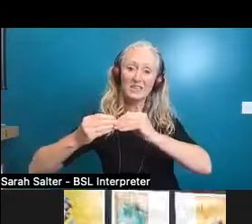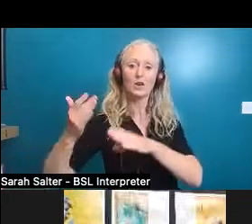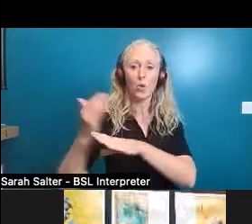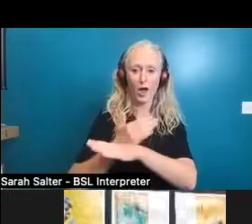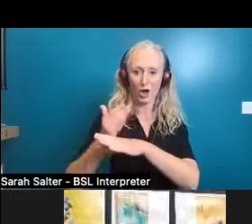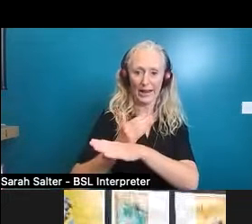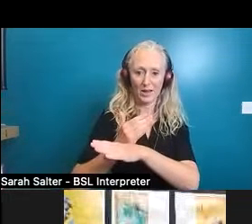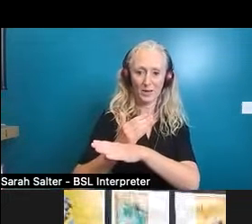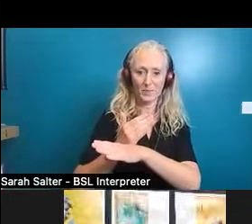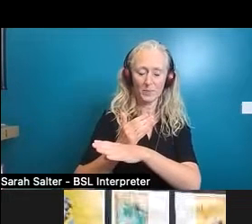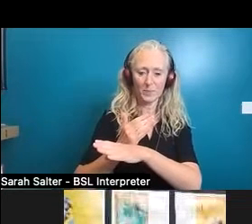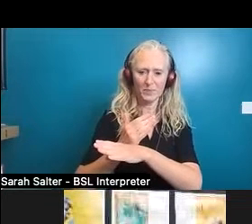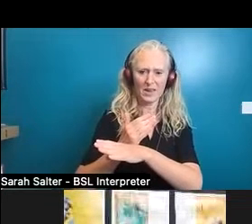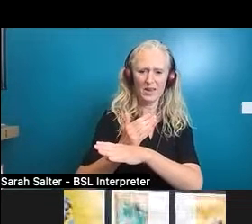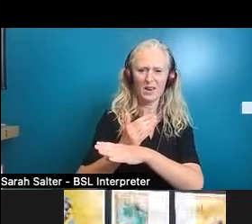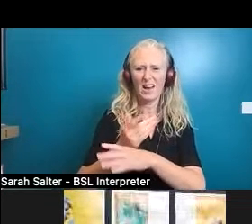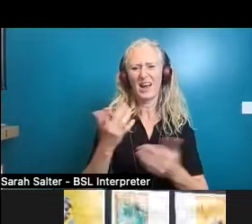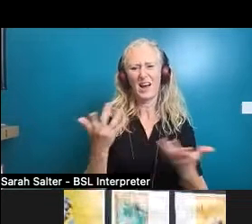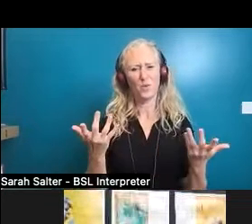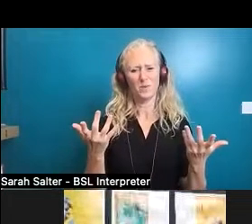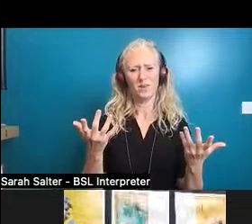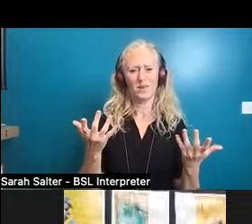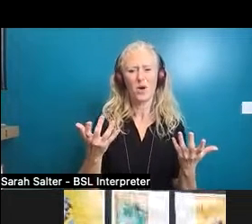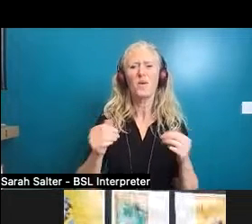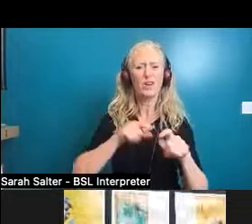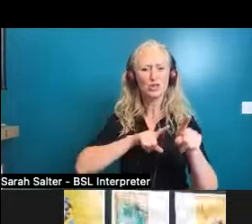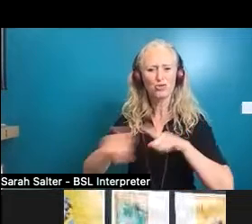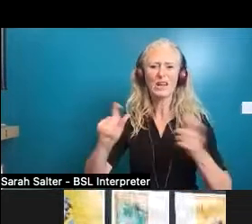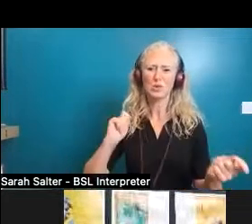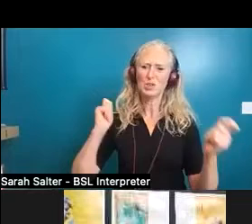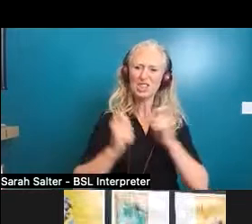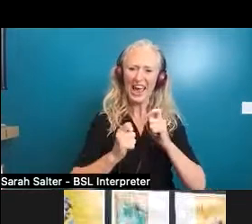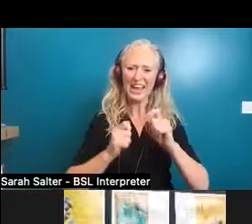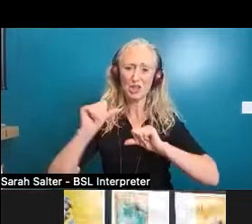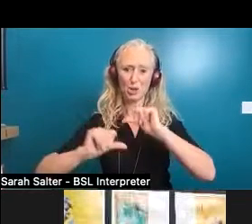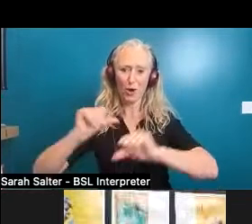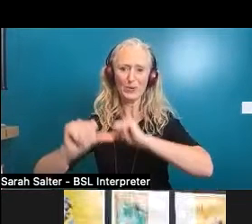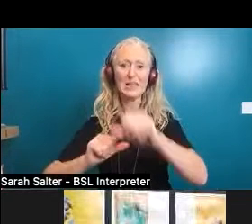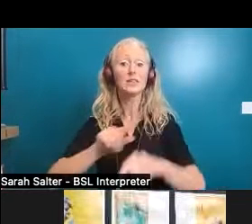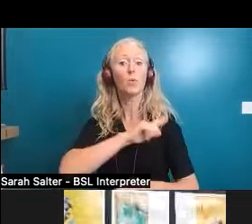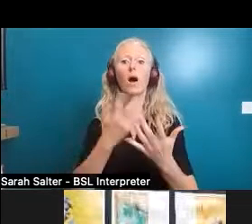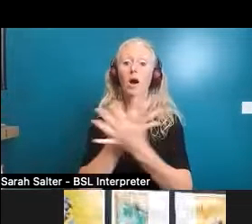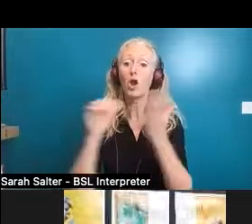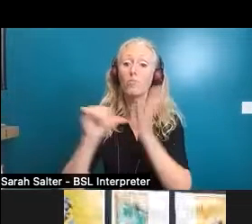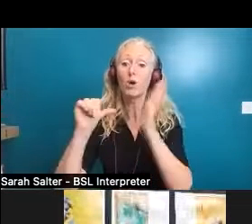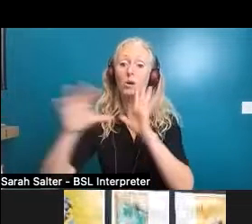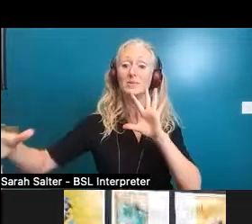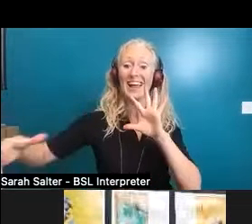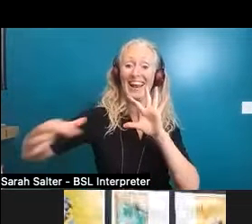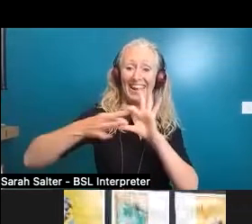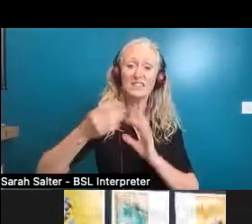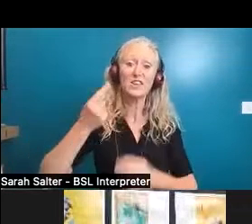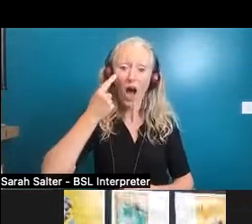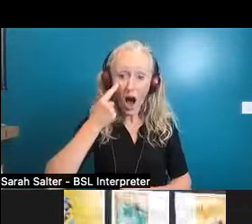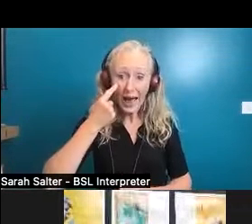bit, not least because huge amounts of the so-called ophthalmology problems, the eye problems, are really just